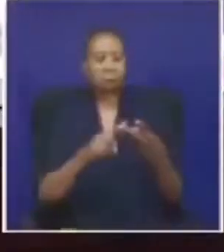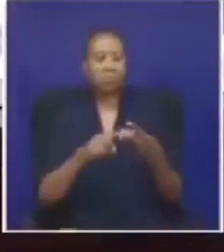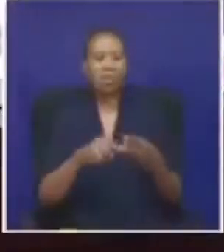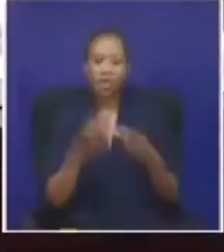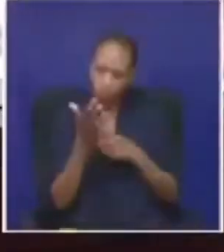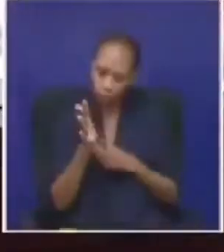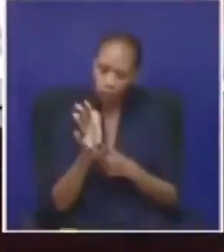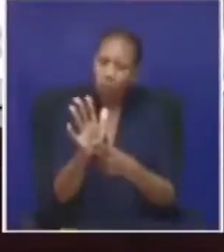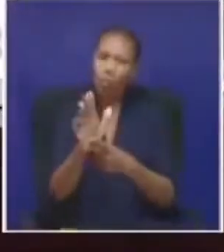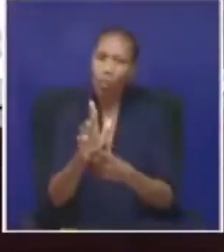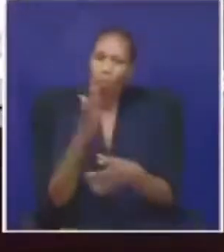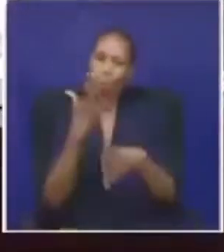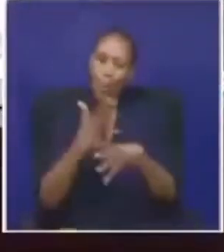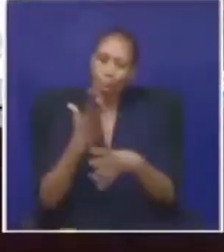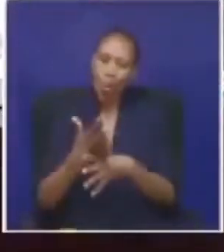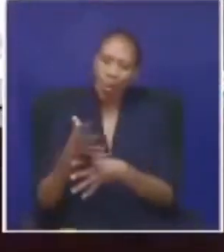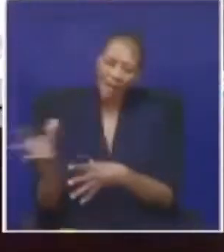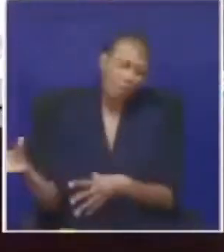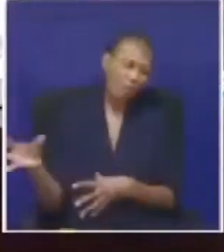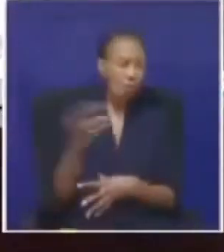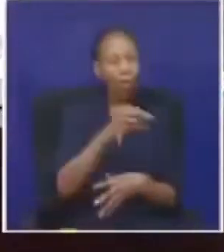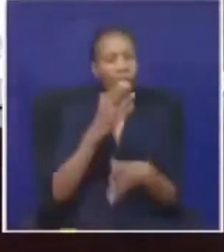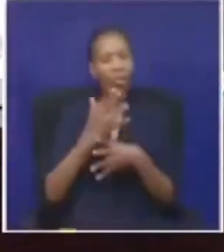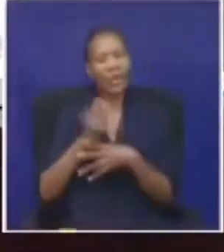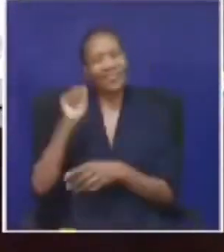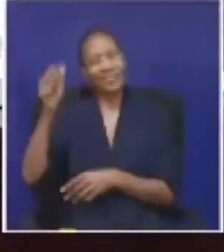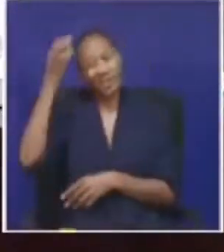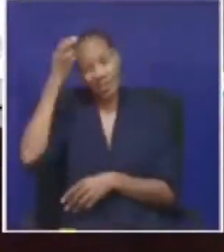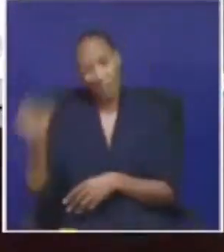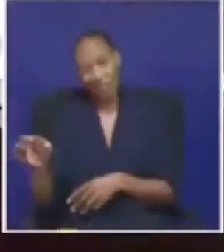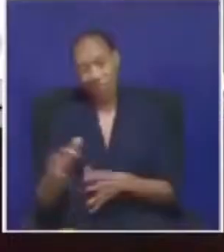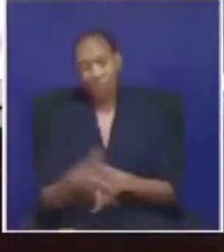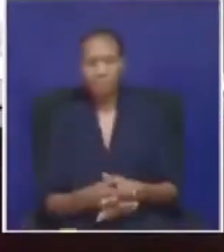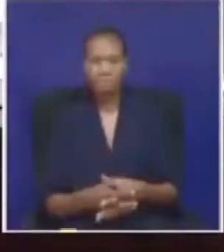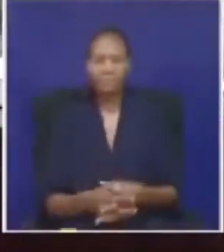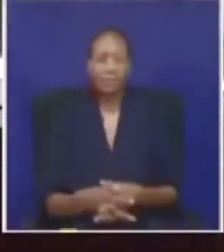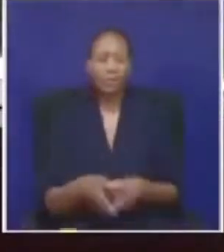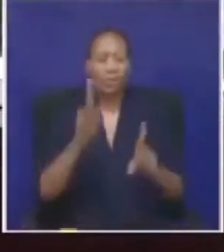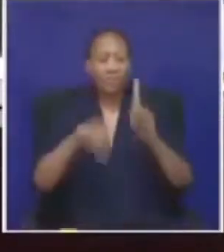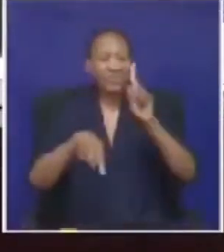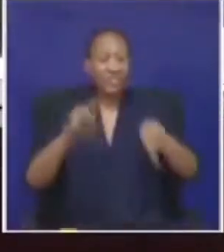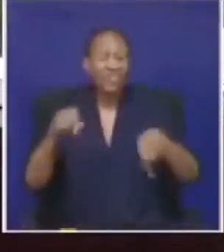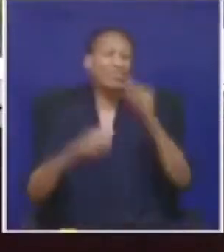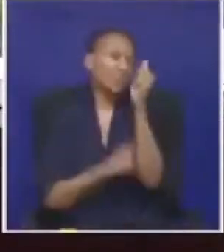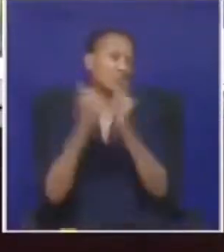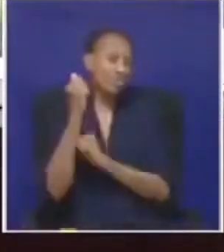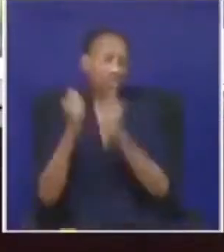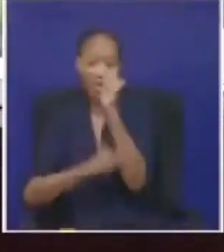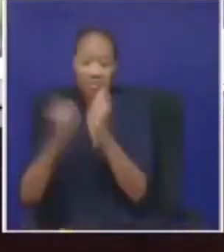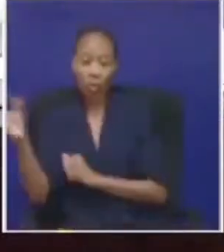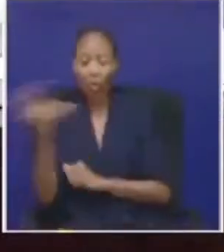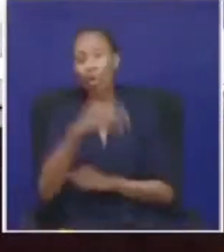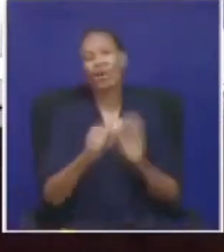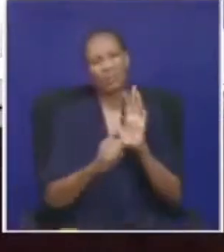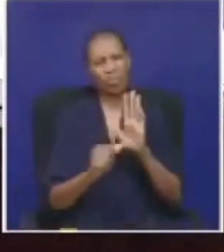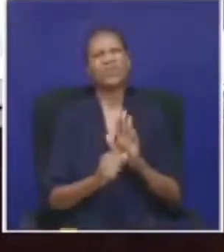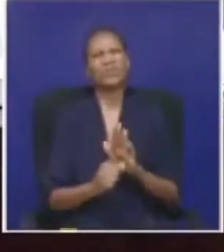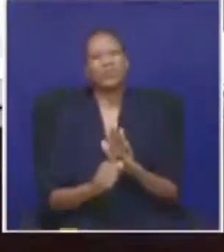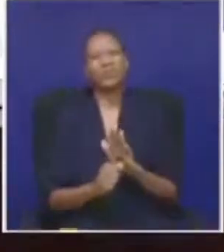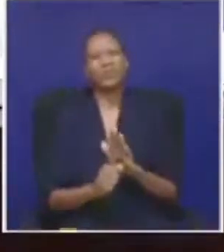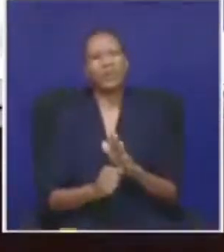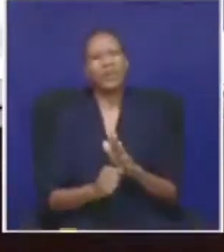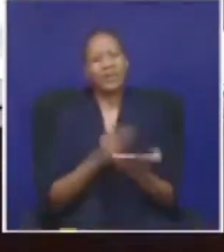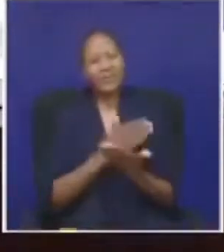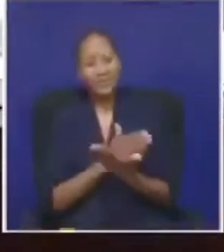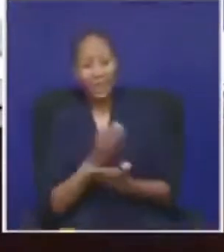guidance to the work of the entire government. So these are very important institutions, and most of them are